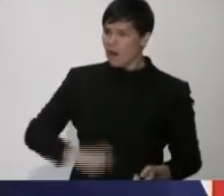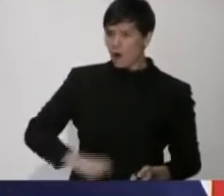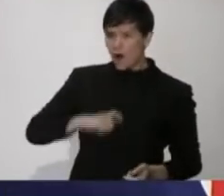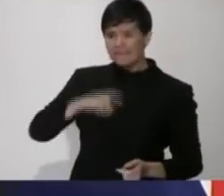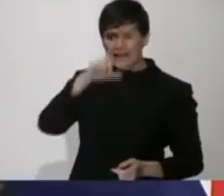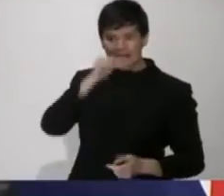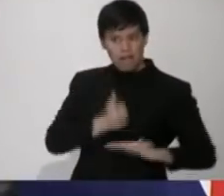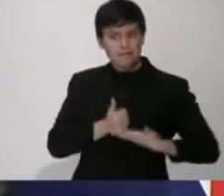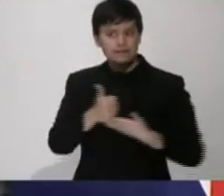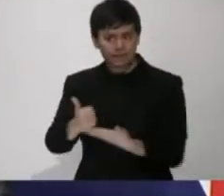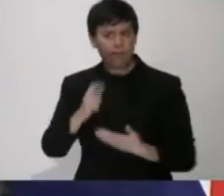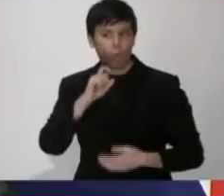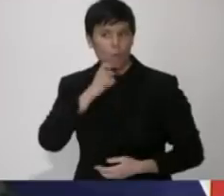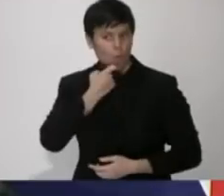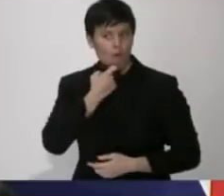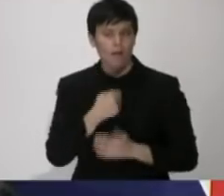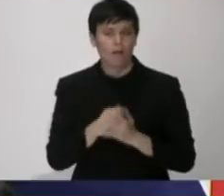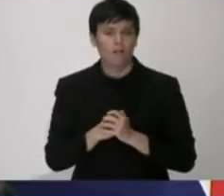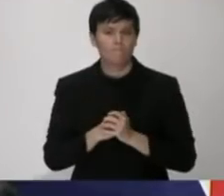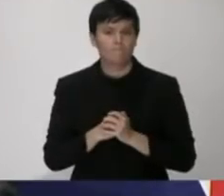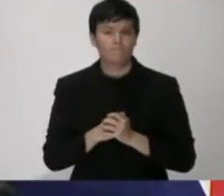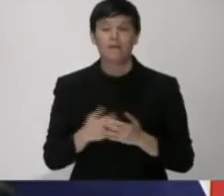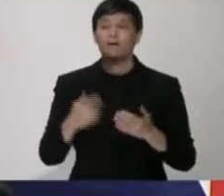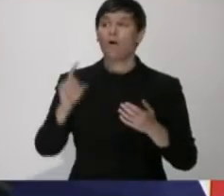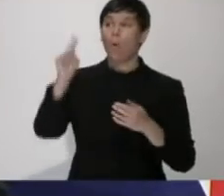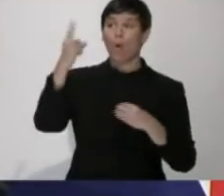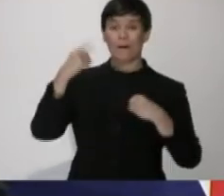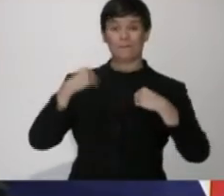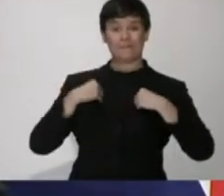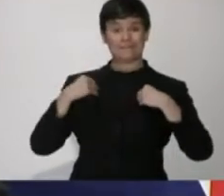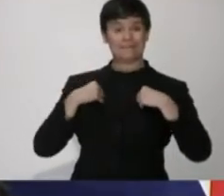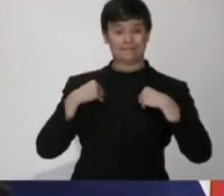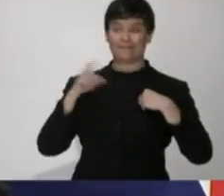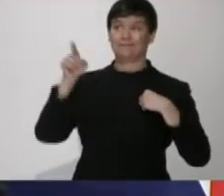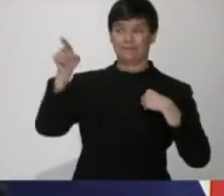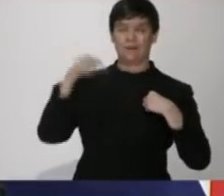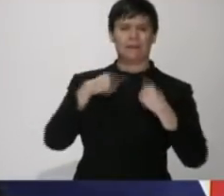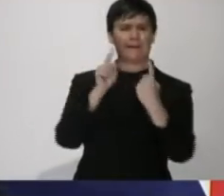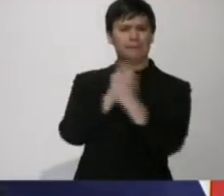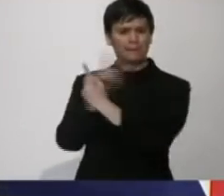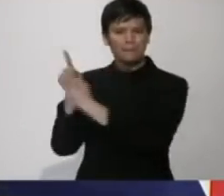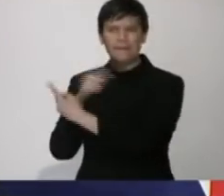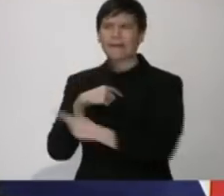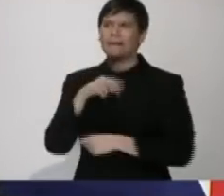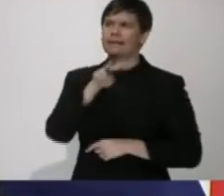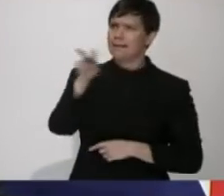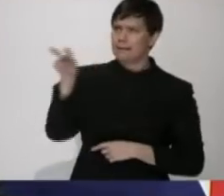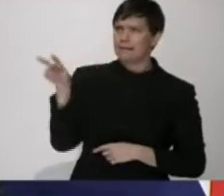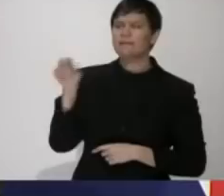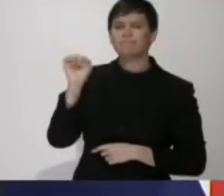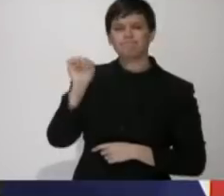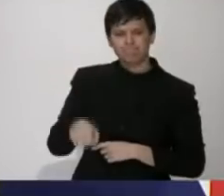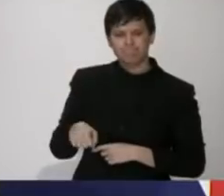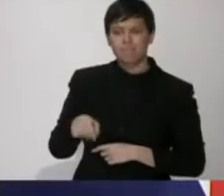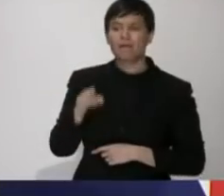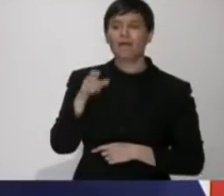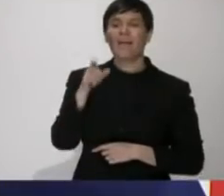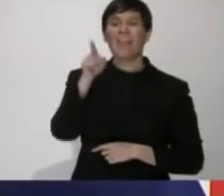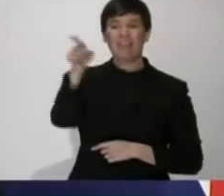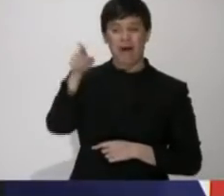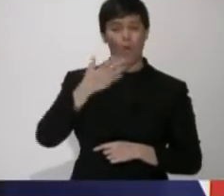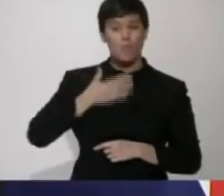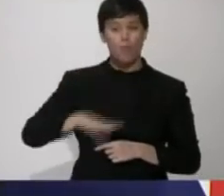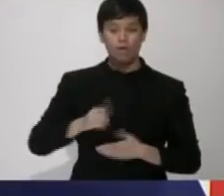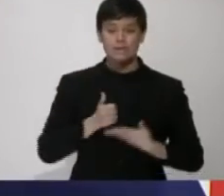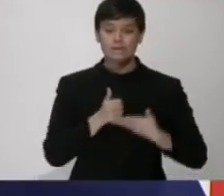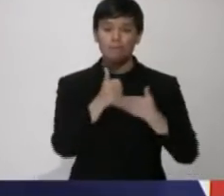had feedback, and we've been discussing this with business groups in Auckland, and I'm sure many of them would potentially want the support to go for longer.